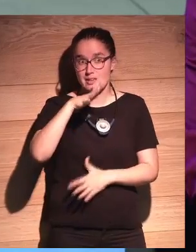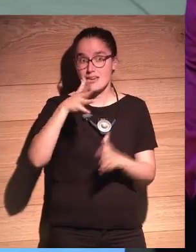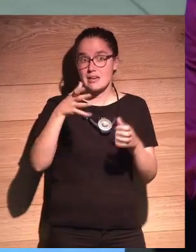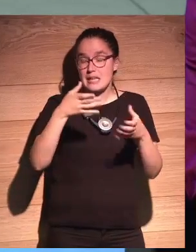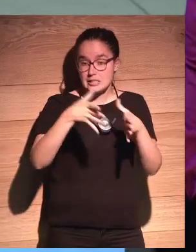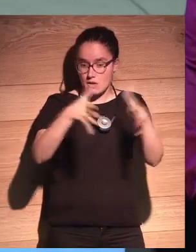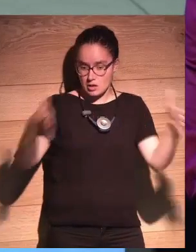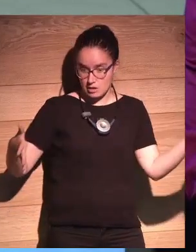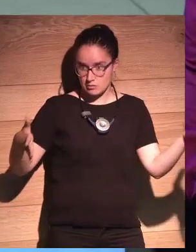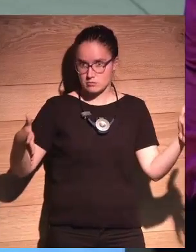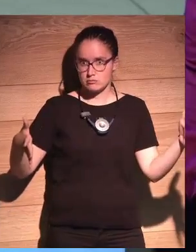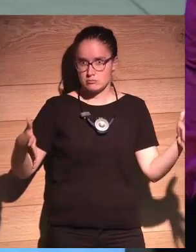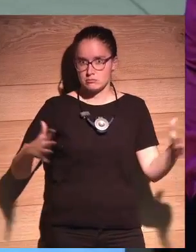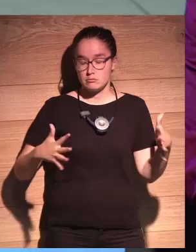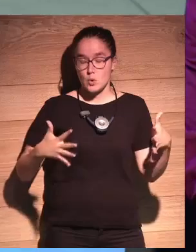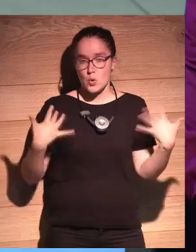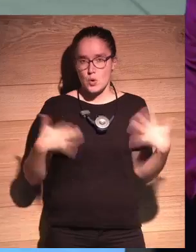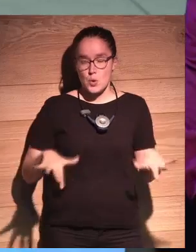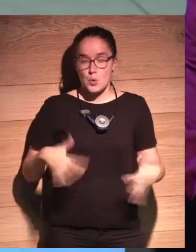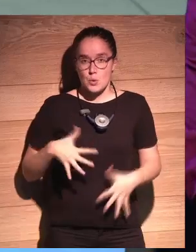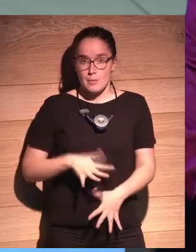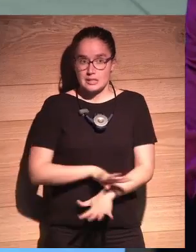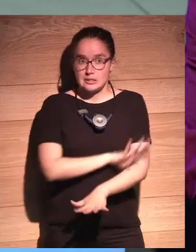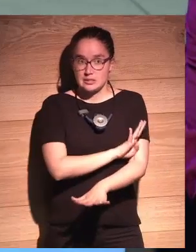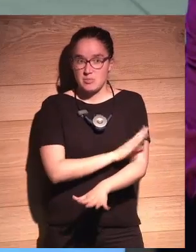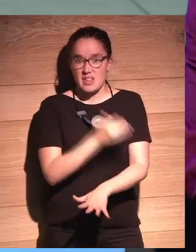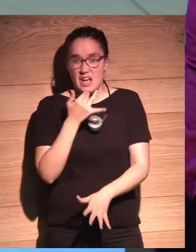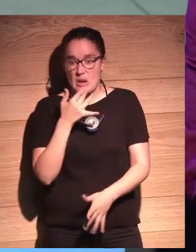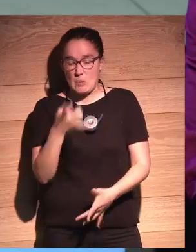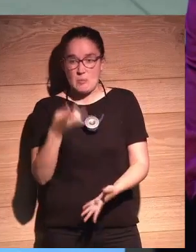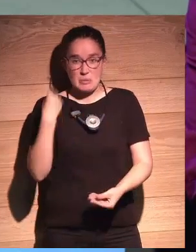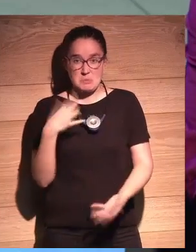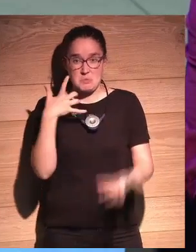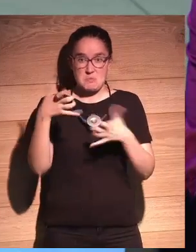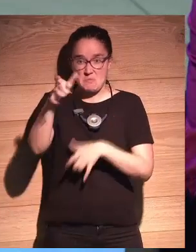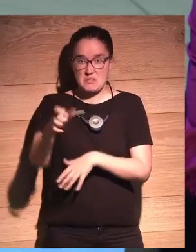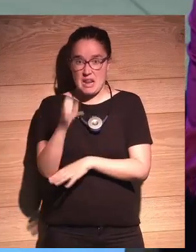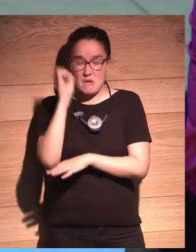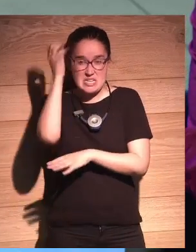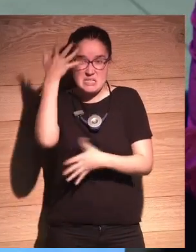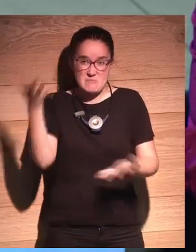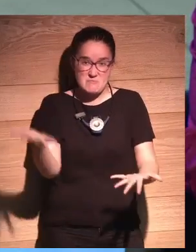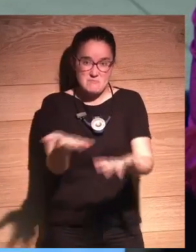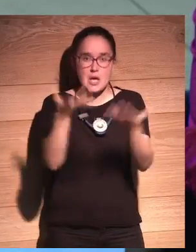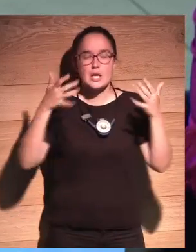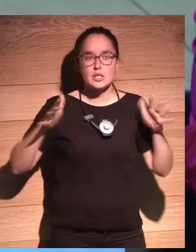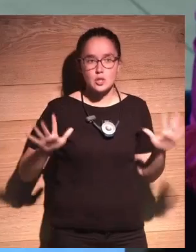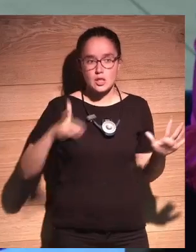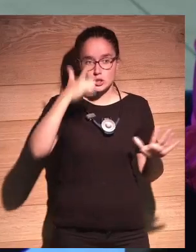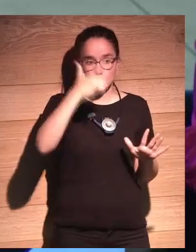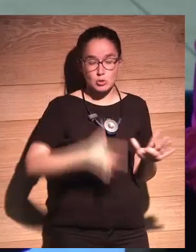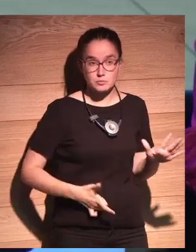different places in Spain, and this room conveyed a much stronger message than this